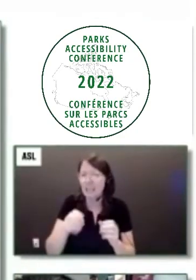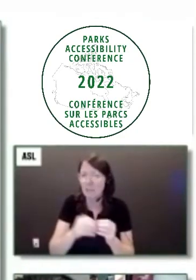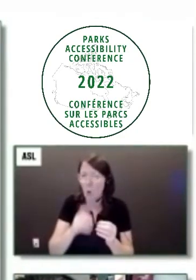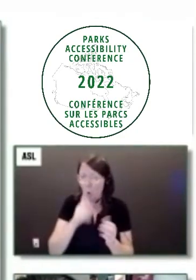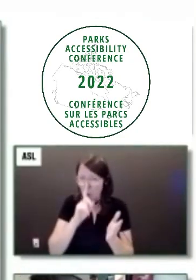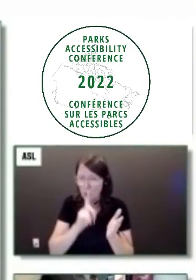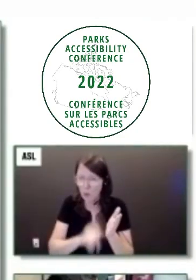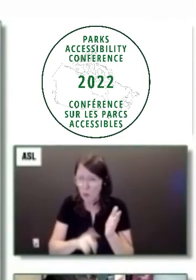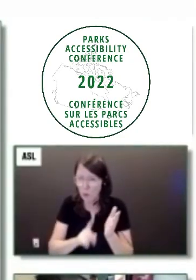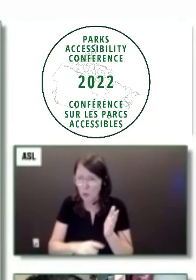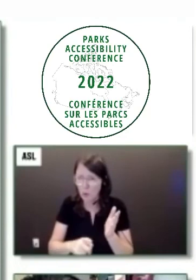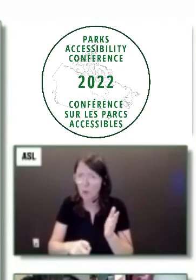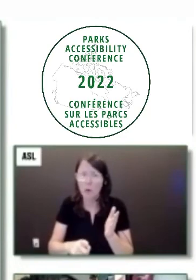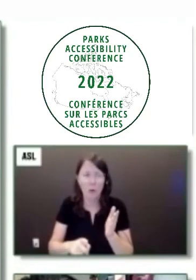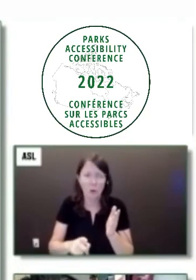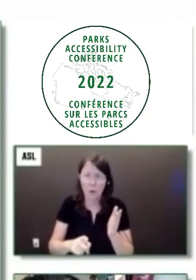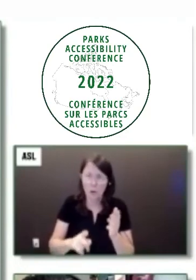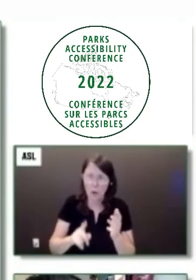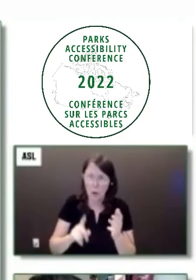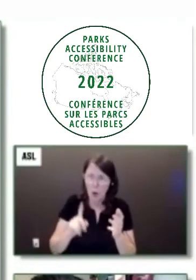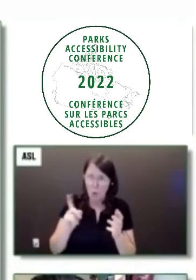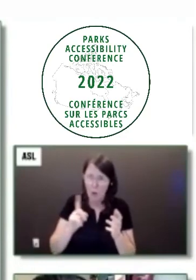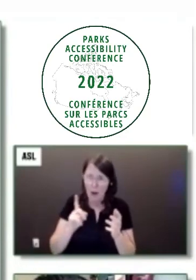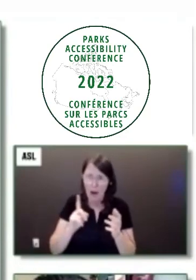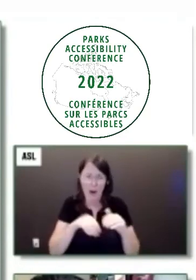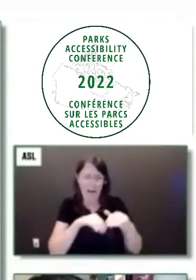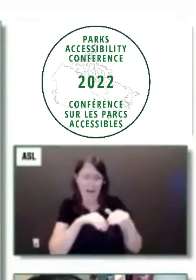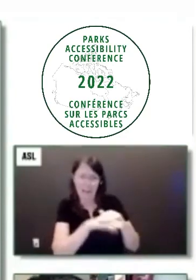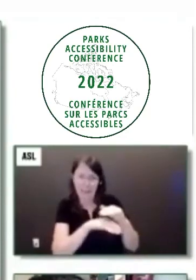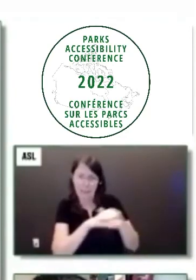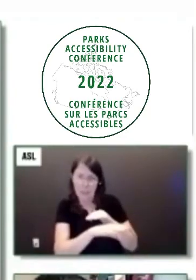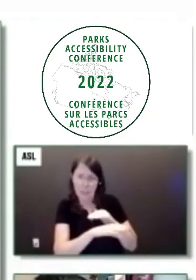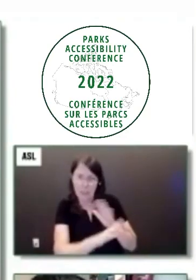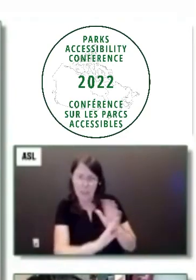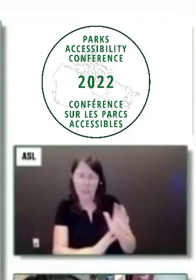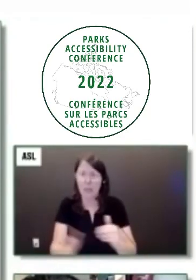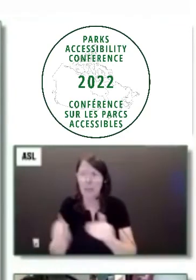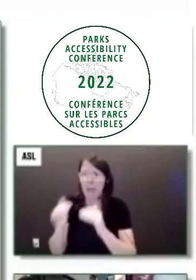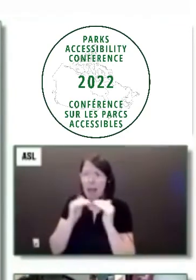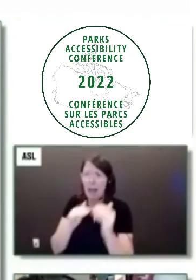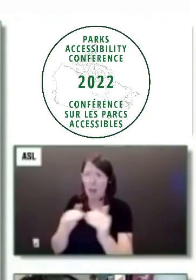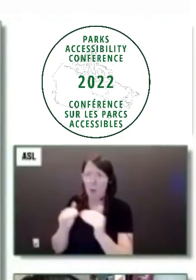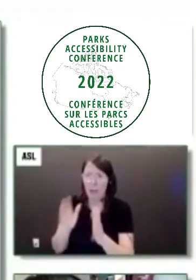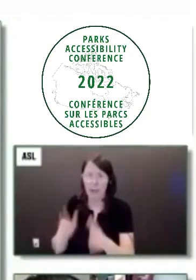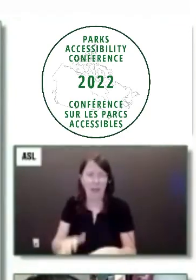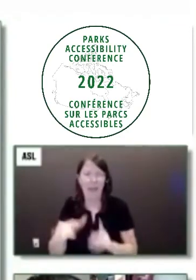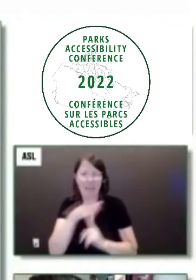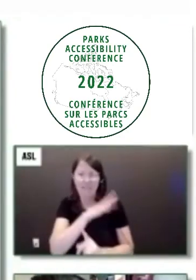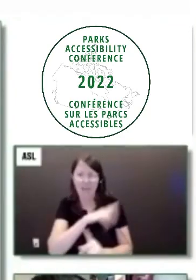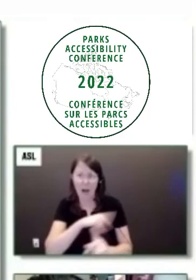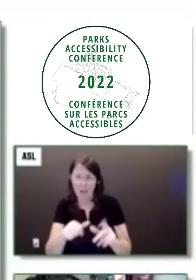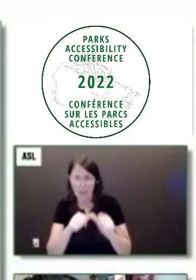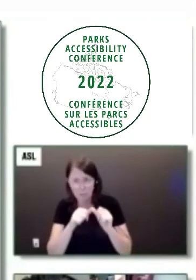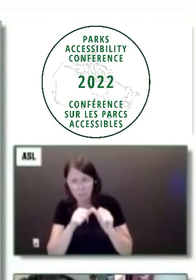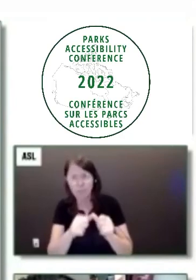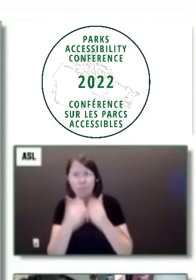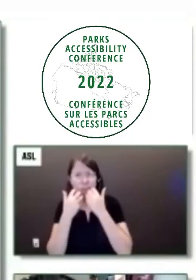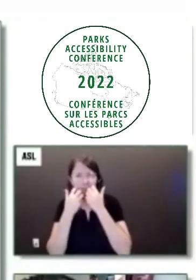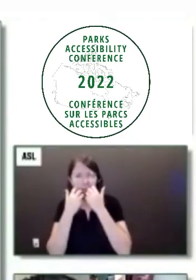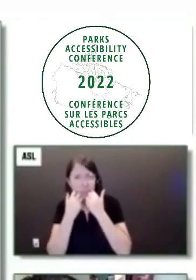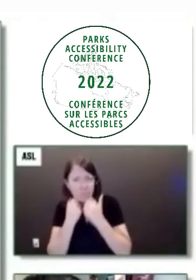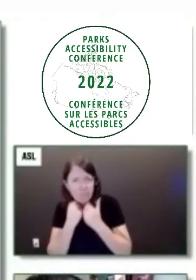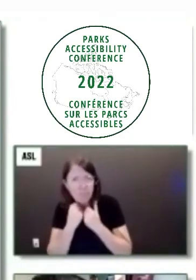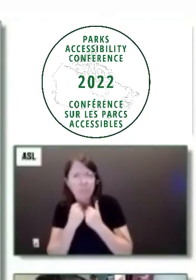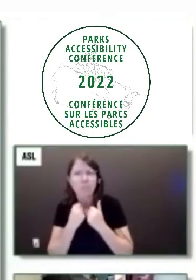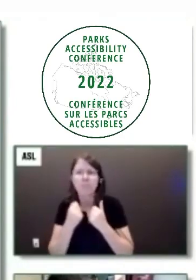particularly when planning for spaces where equity and accessibility have to sit hand in hand with sustainability and conservation. Many studies either presented